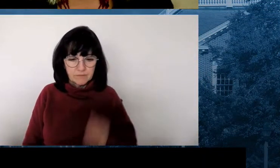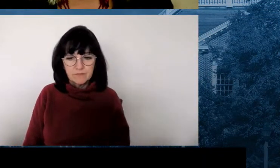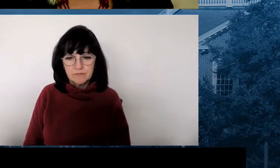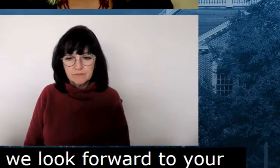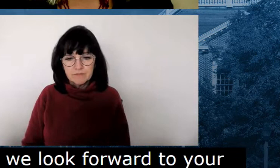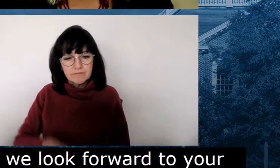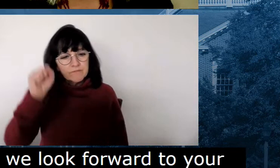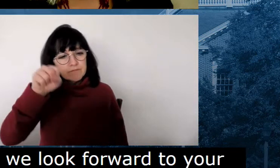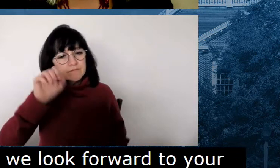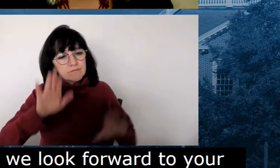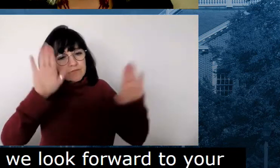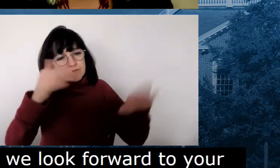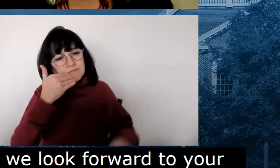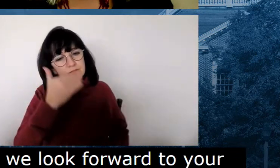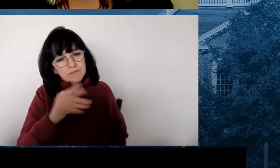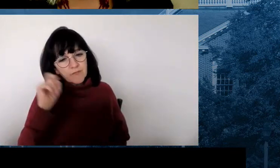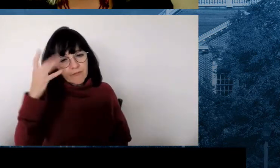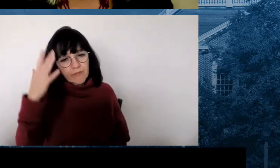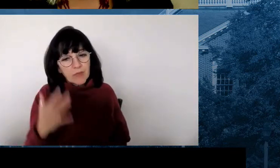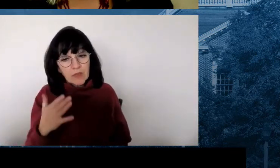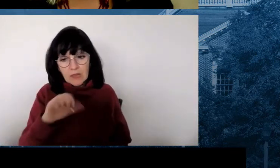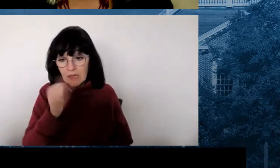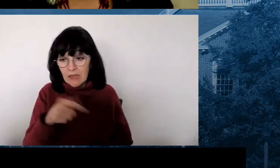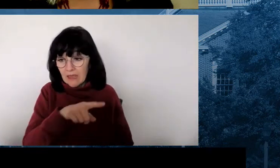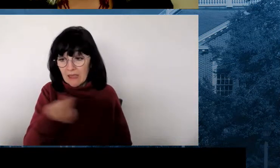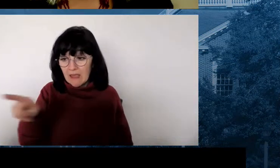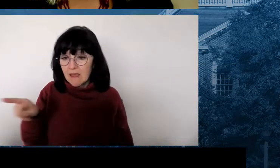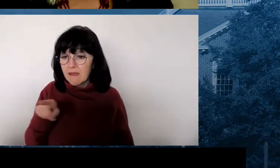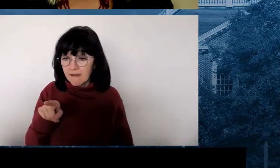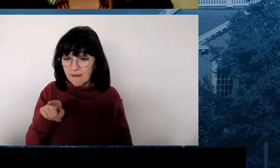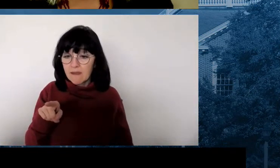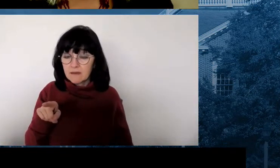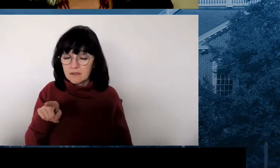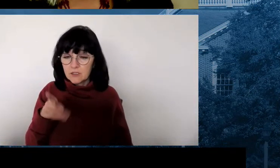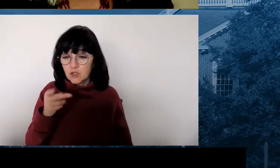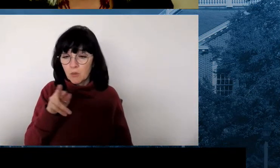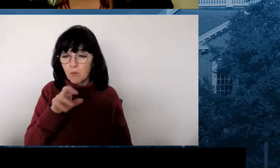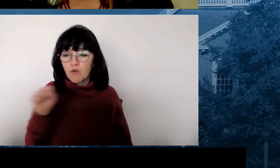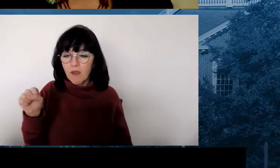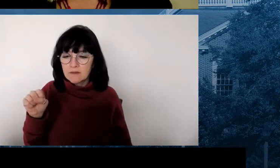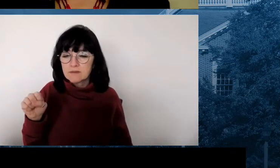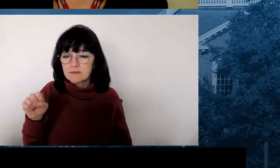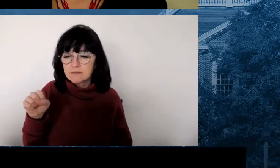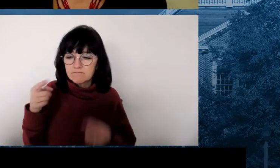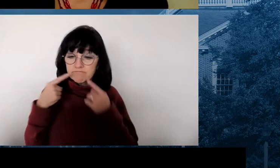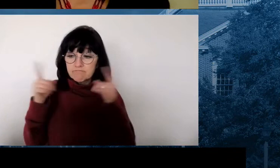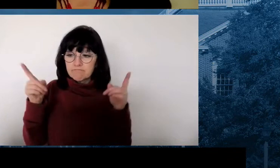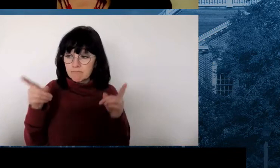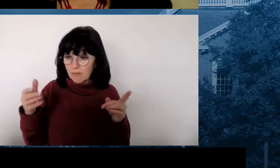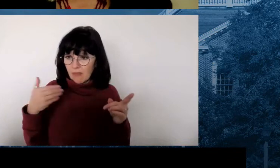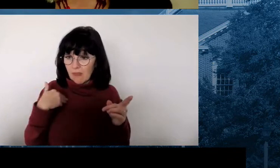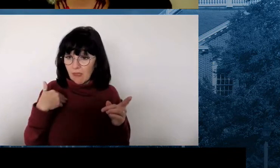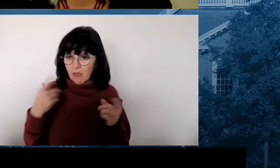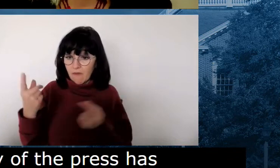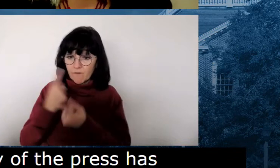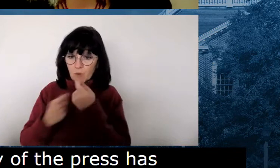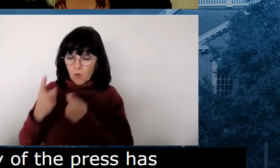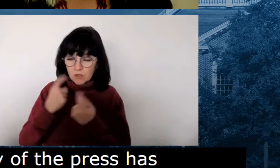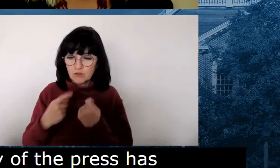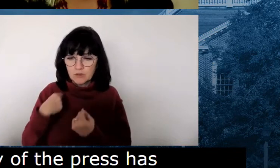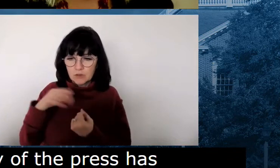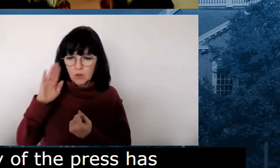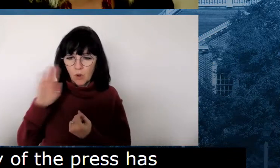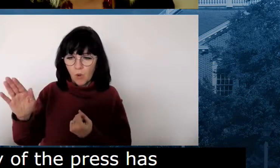Great, thank you, Governor. If any of the press have questions, feel free to raise your hand and I will call you in to ask your question.